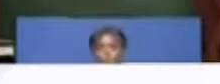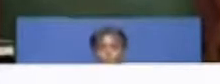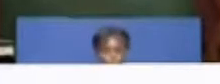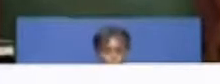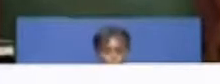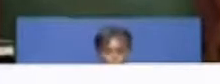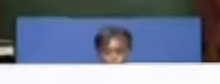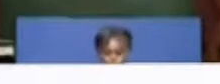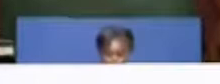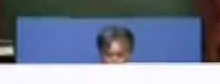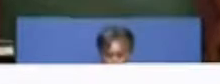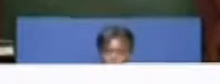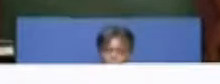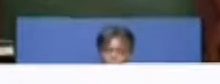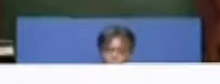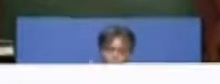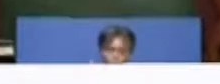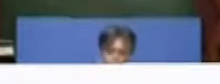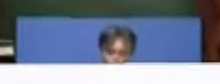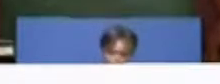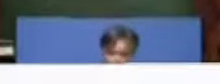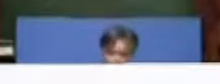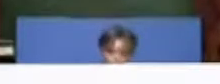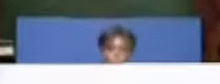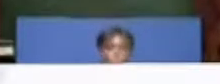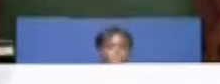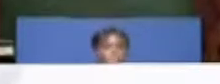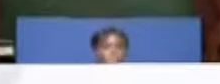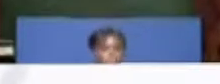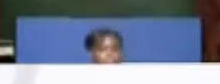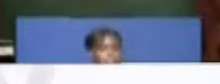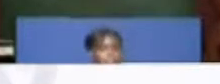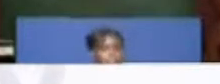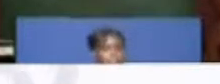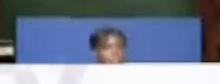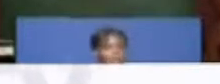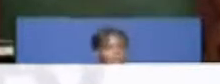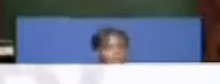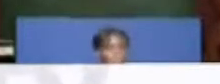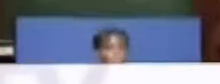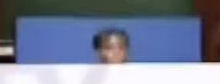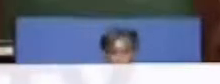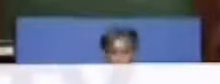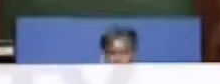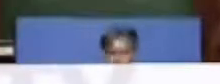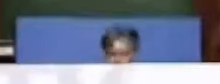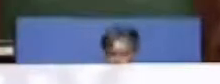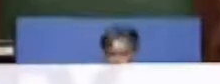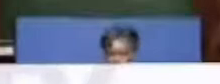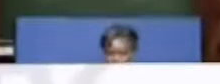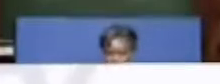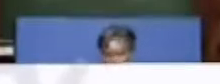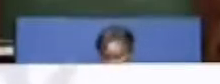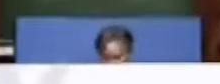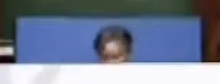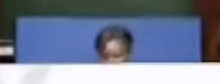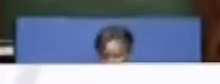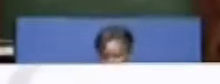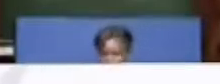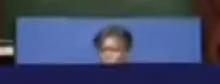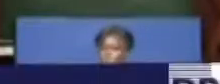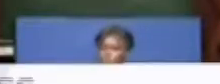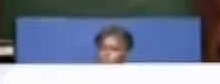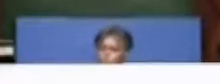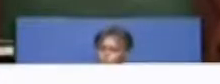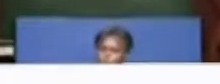both directly and through ancillary services. For the first time in Kenya's history, we are producing our own